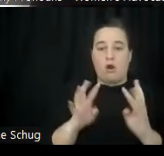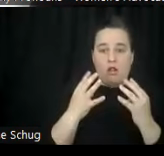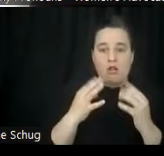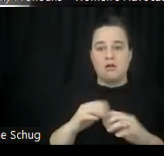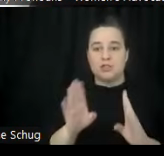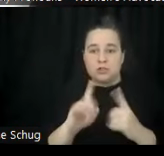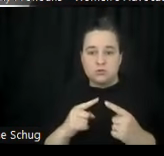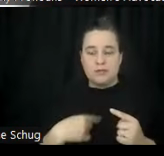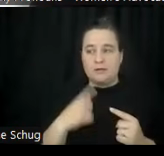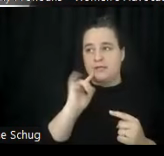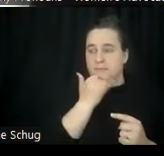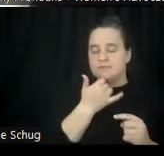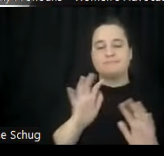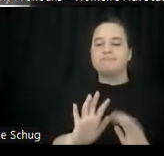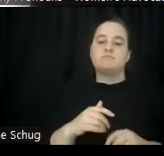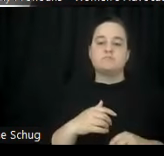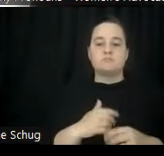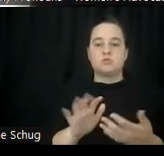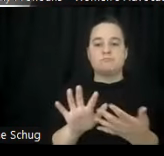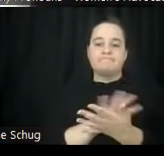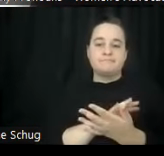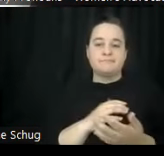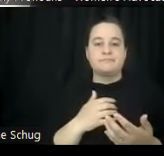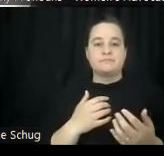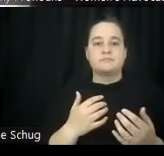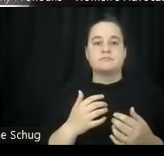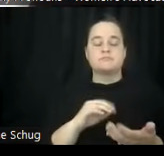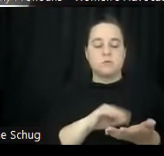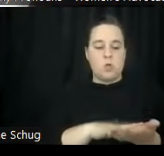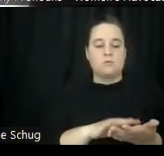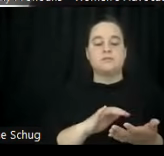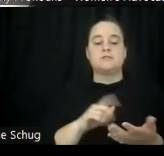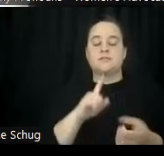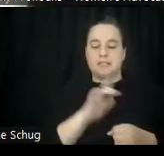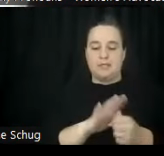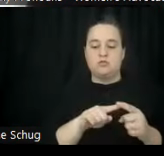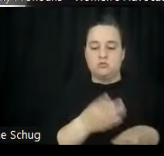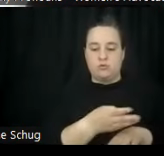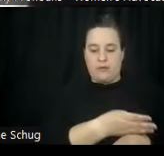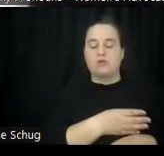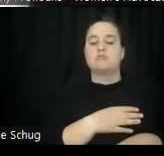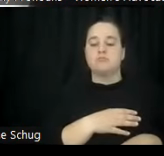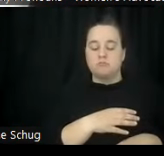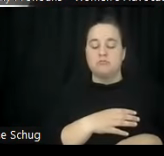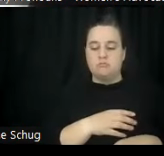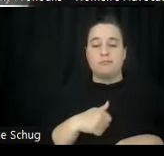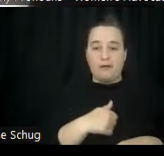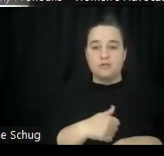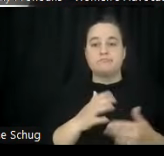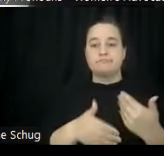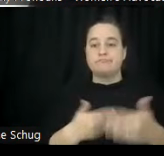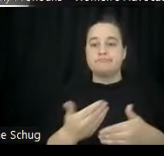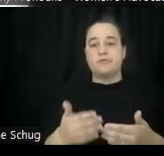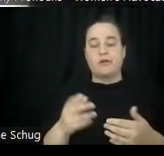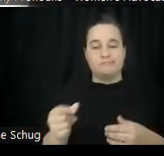or whatever the case is. So just kind of being able to make note of it and make a commitment to supporting people and having their pronouns